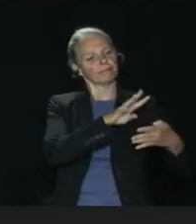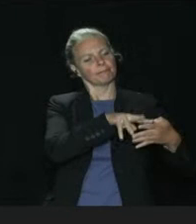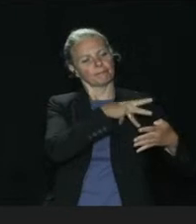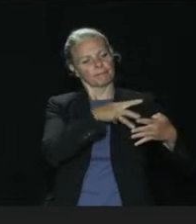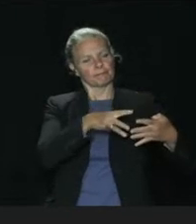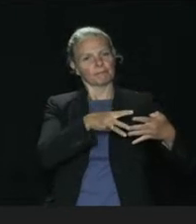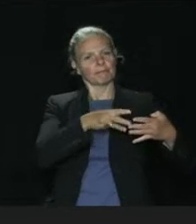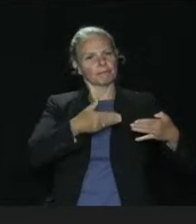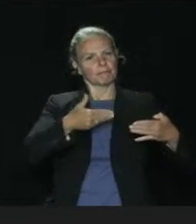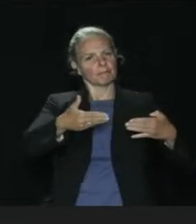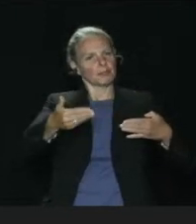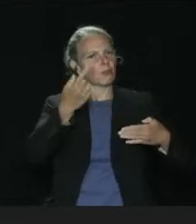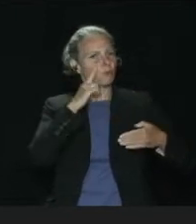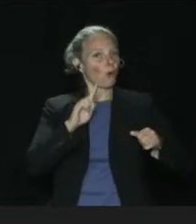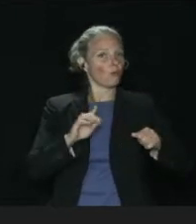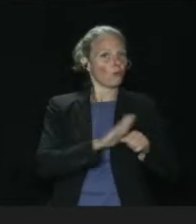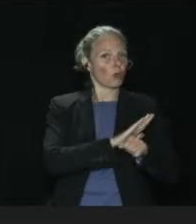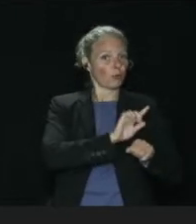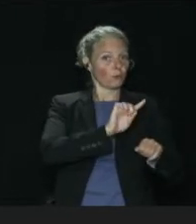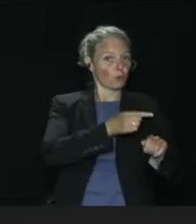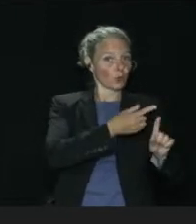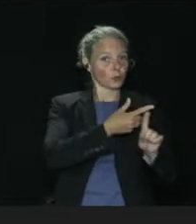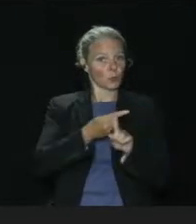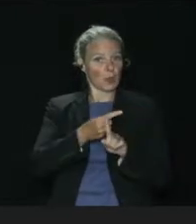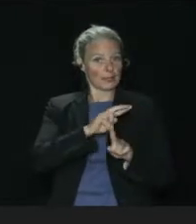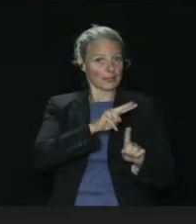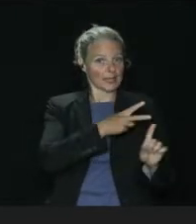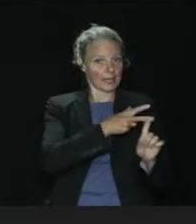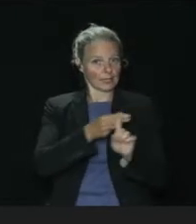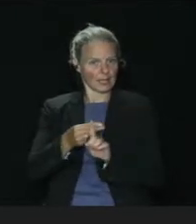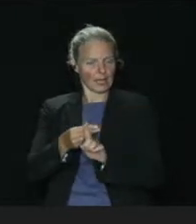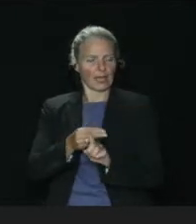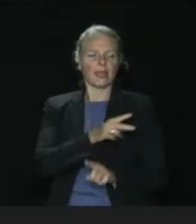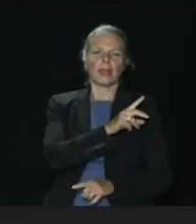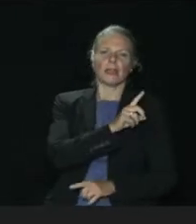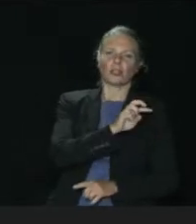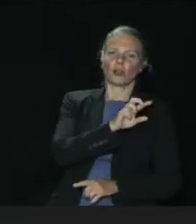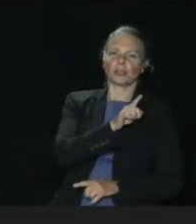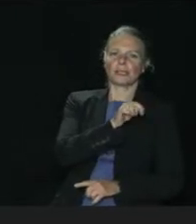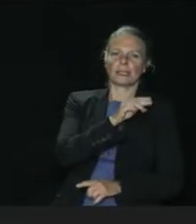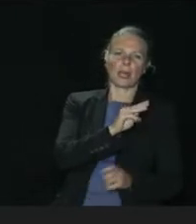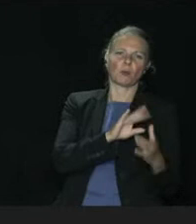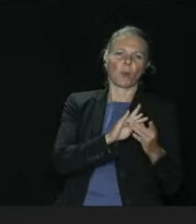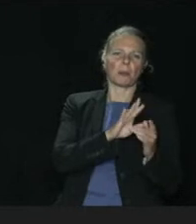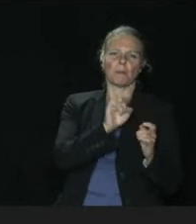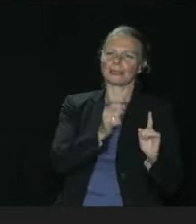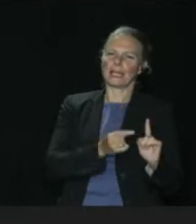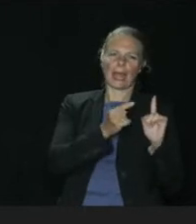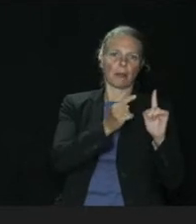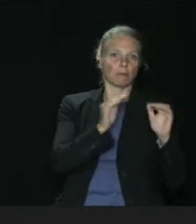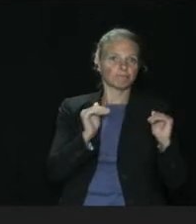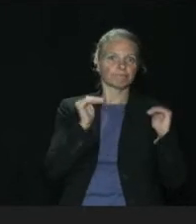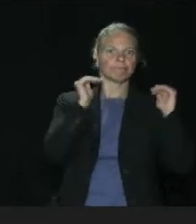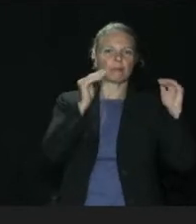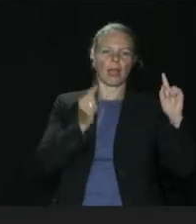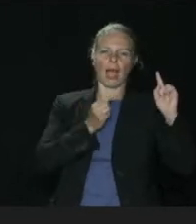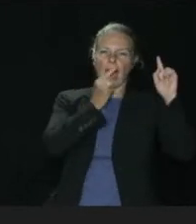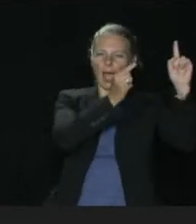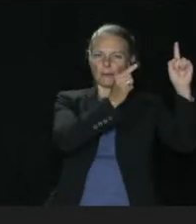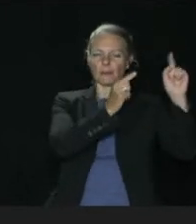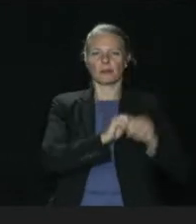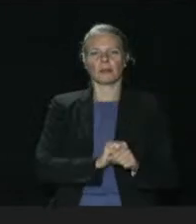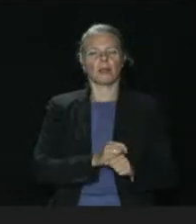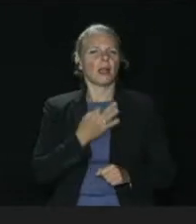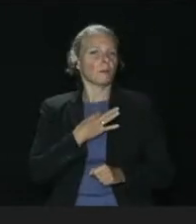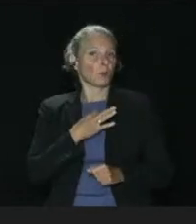and Dr. Tam has talked about shooting for the stars. So based on the numbers of vaccines that